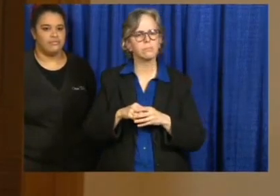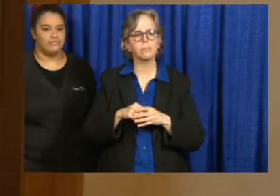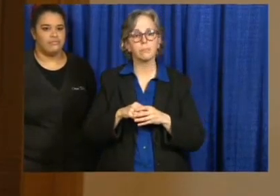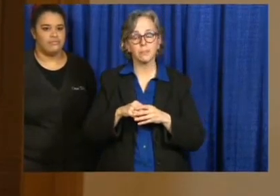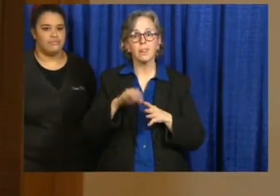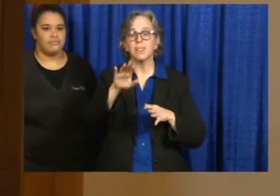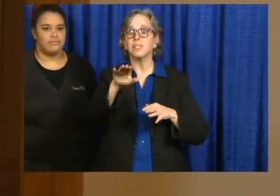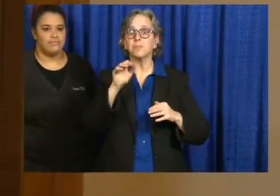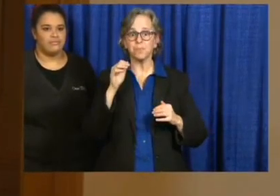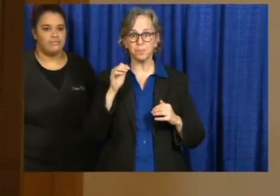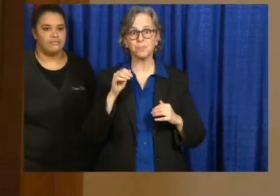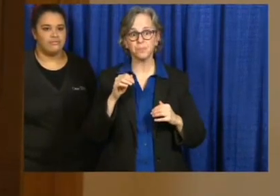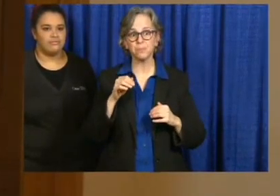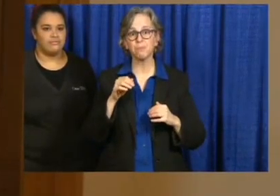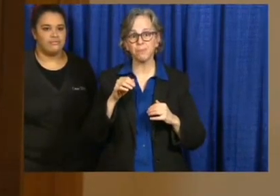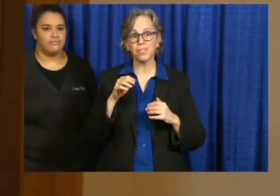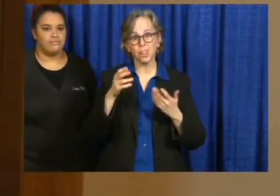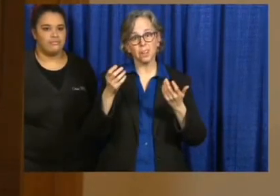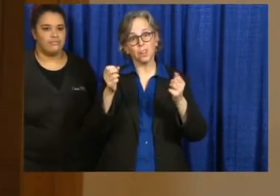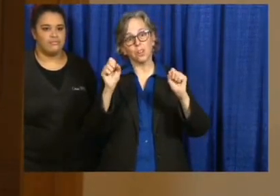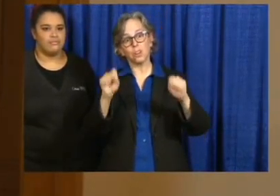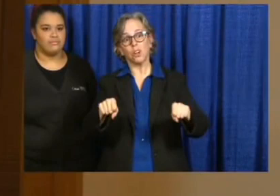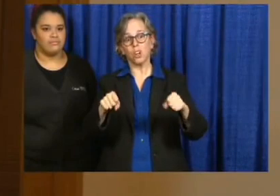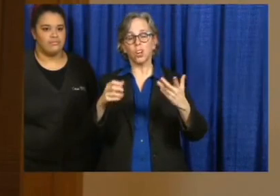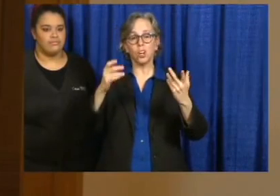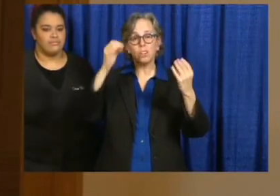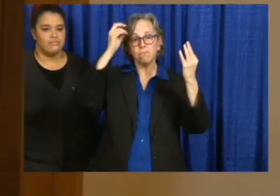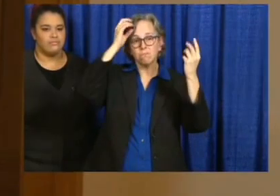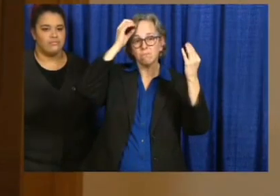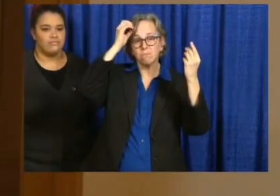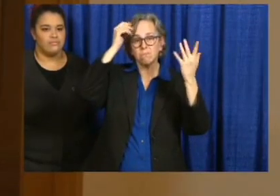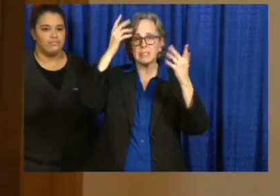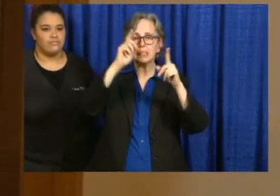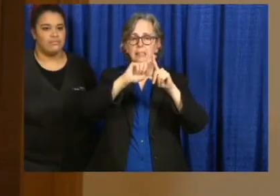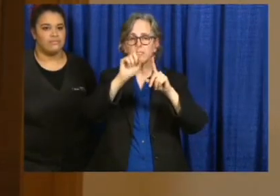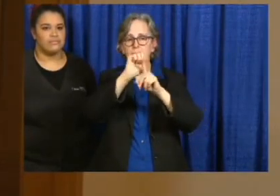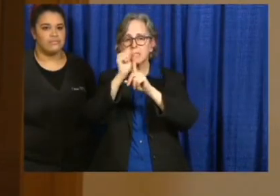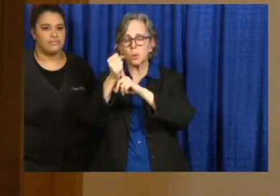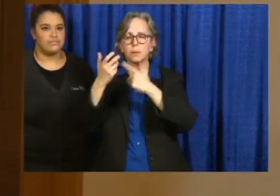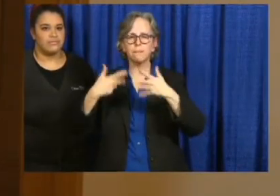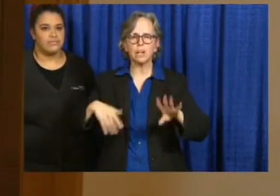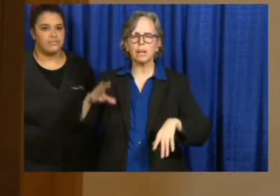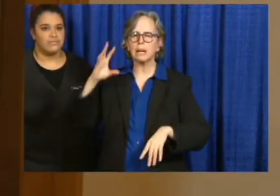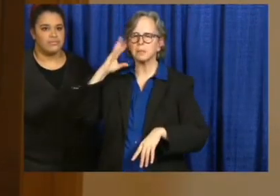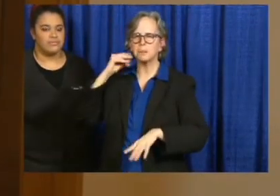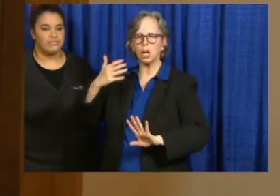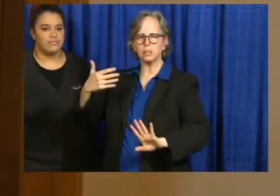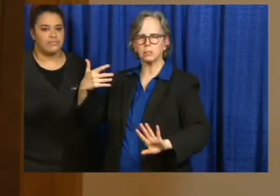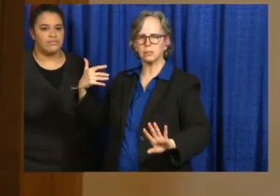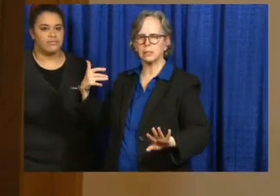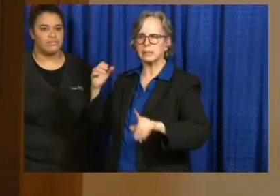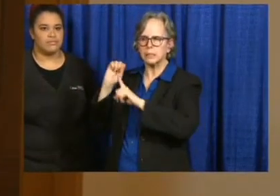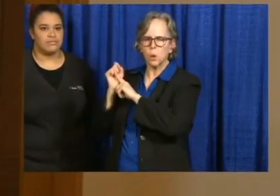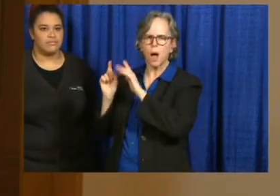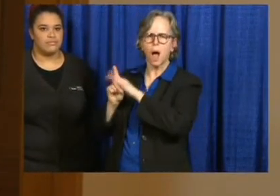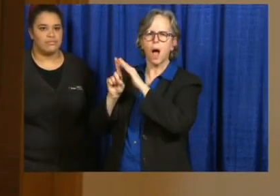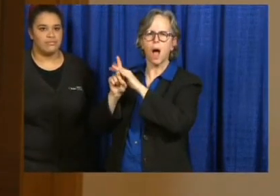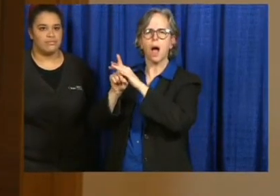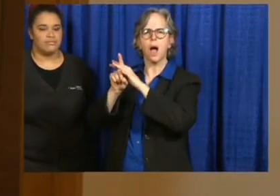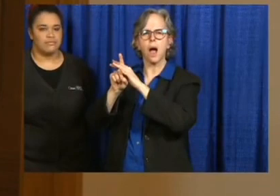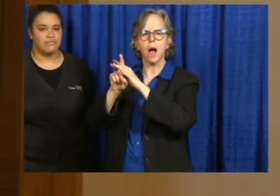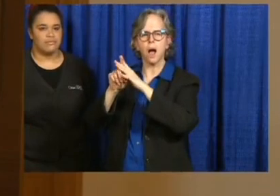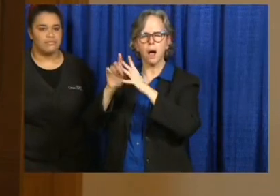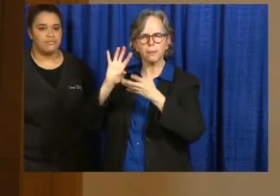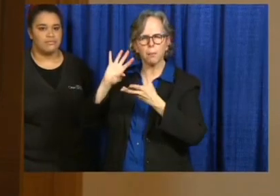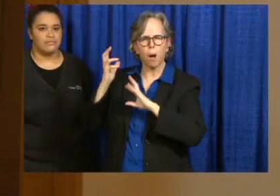more of these battlefields type situations earlier in my career. You know, anytime you're working in that kind of situation, it